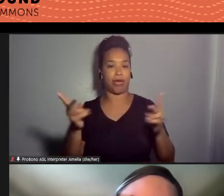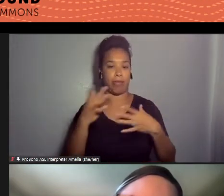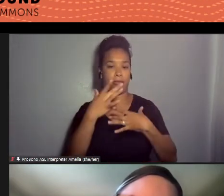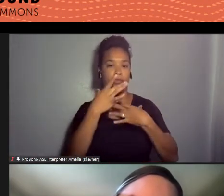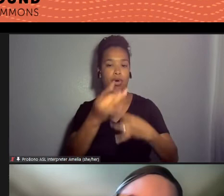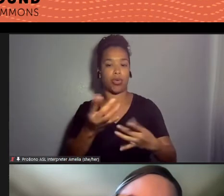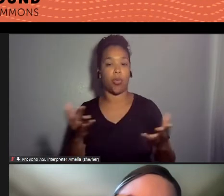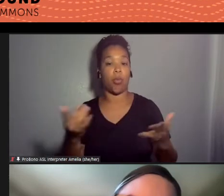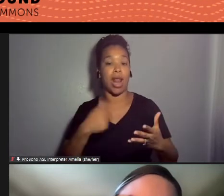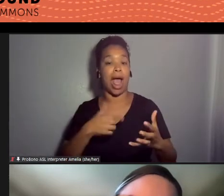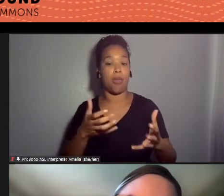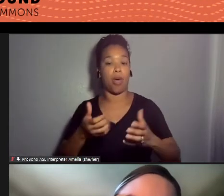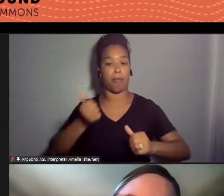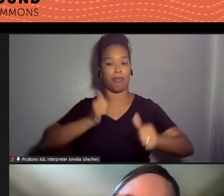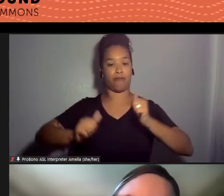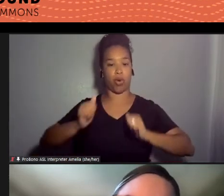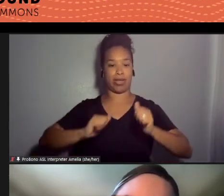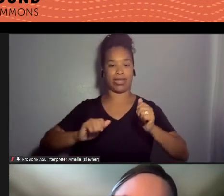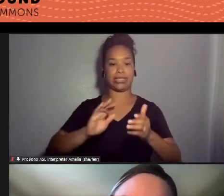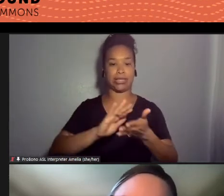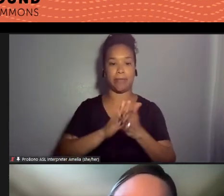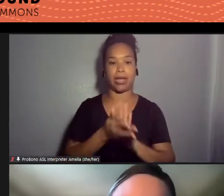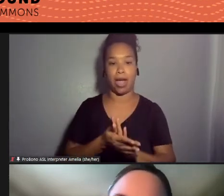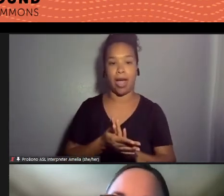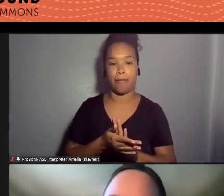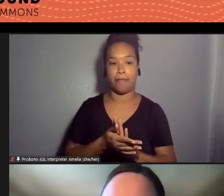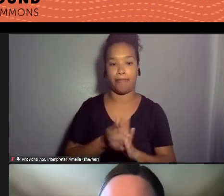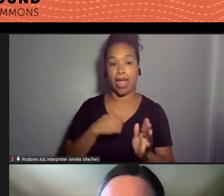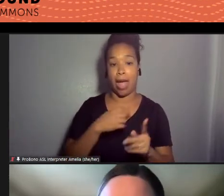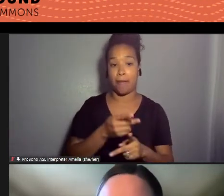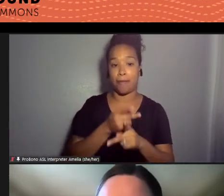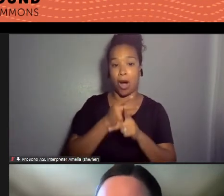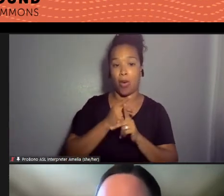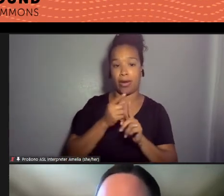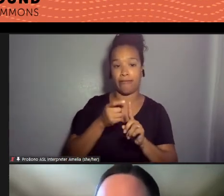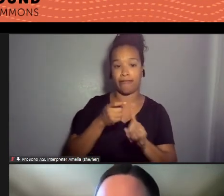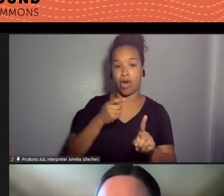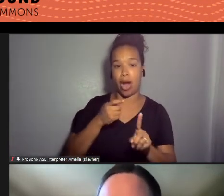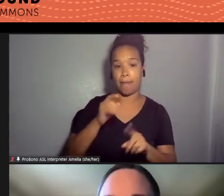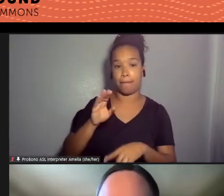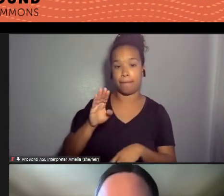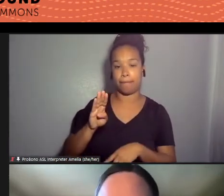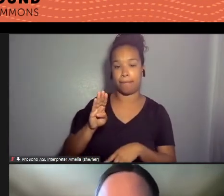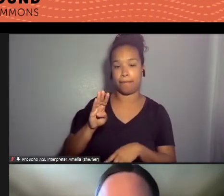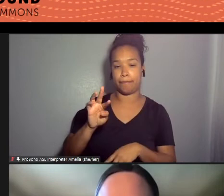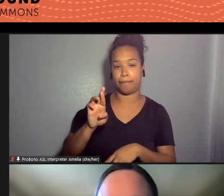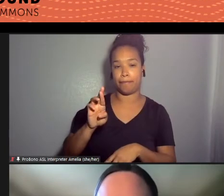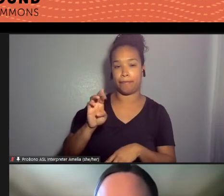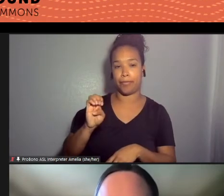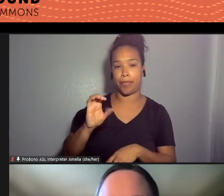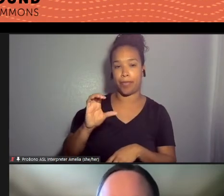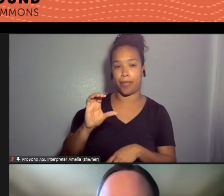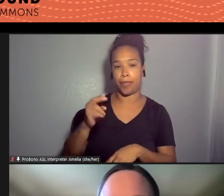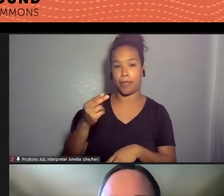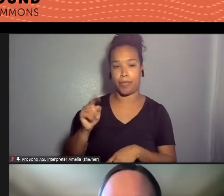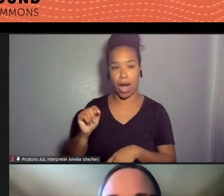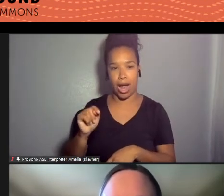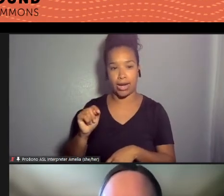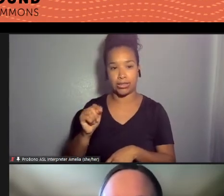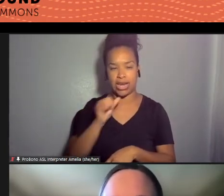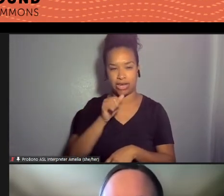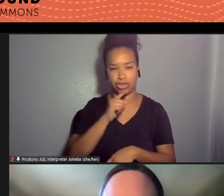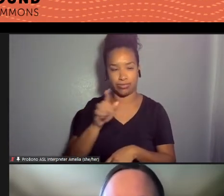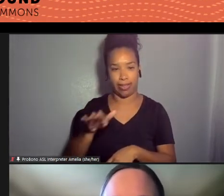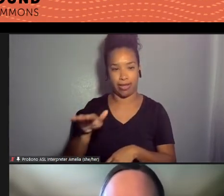I also know that I'm just borrowing from Brecht, probably one of the queerer creators of art that I, that I